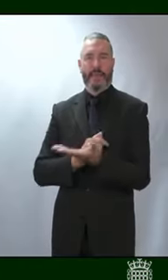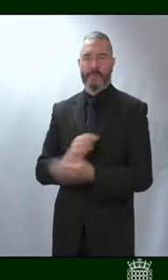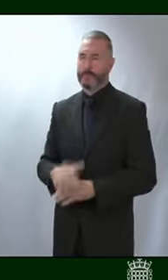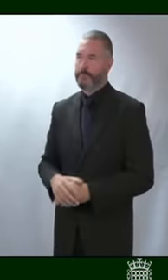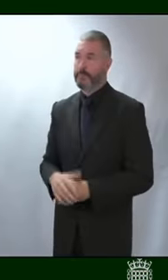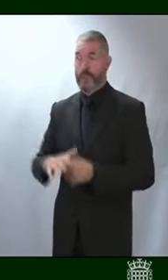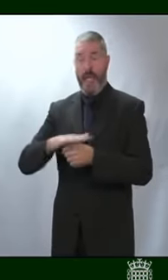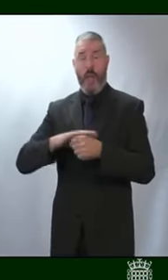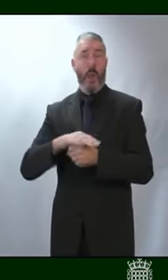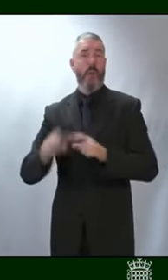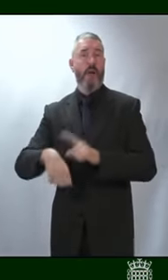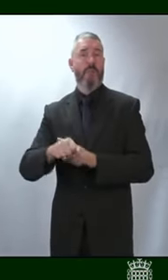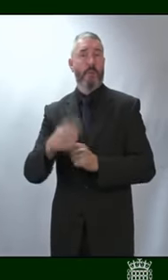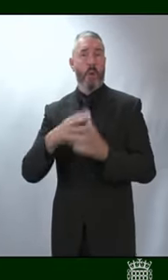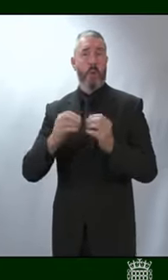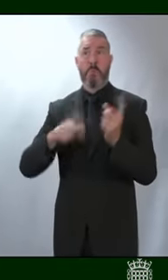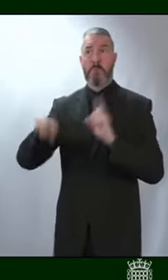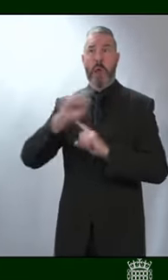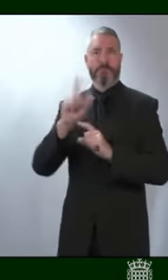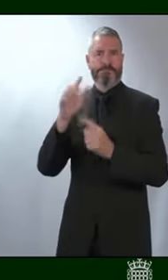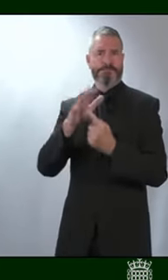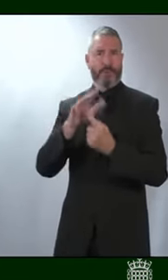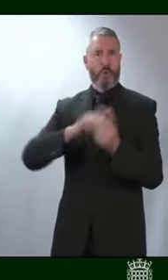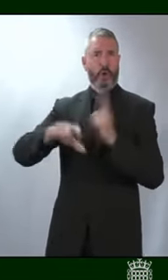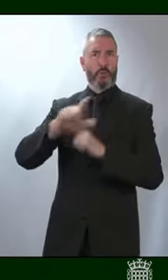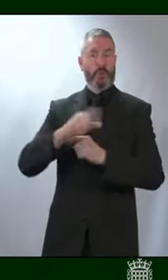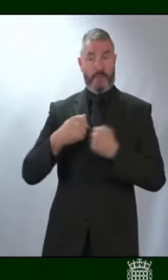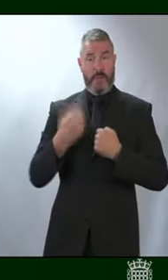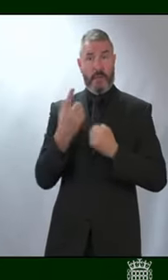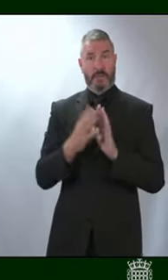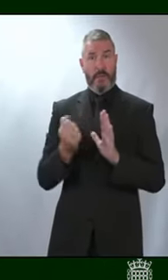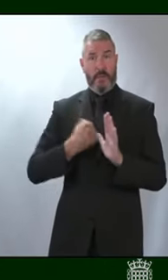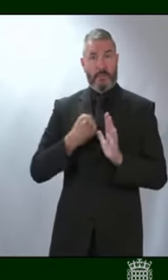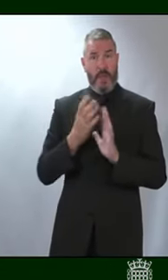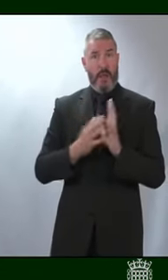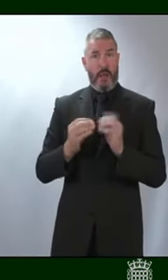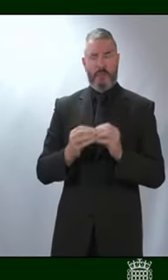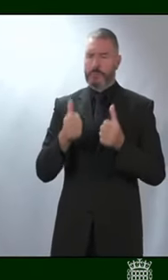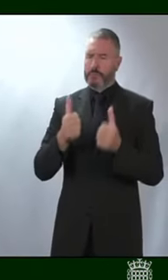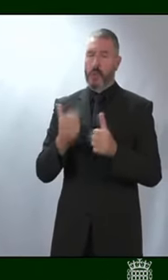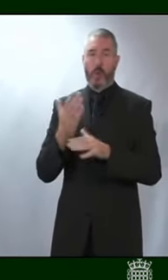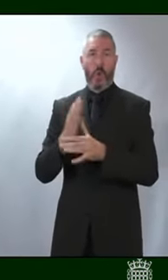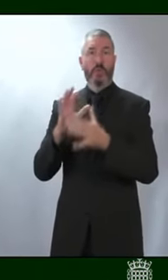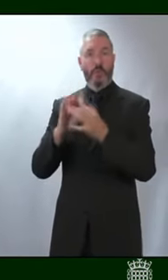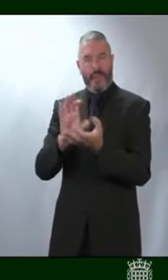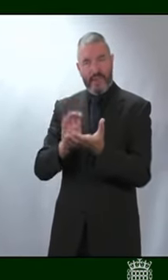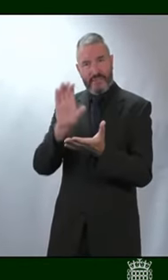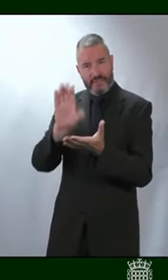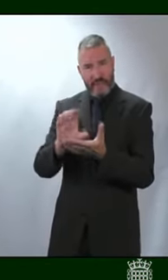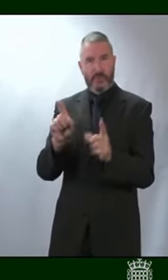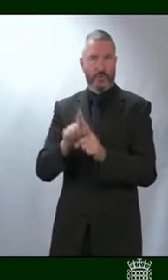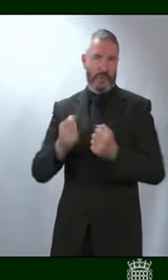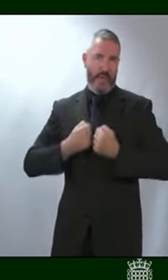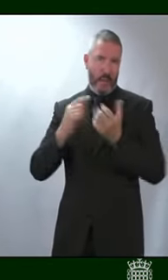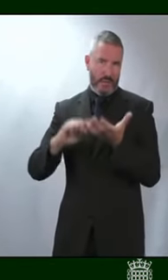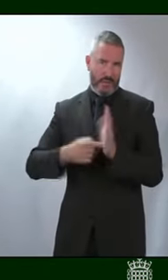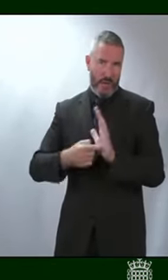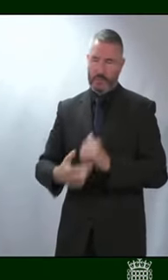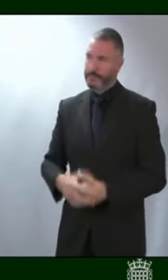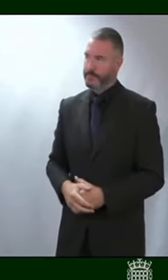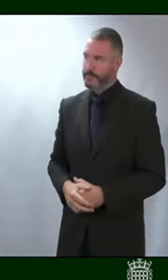football clubs are hugely important to our communities. Mansfield Town is a fine example of a club that both works with and invests in our town. But many